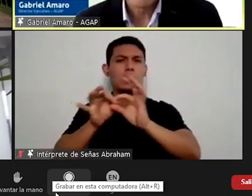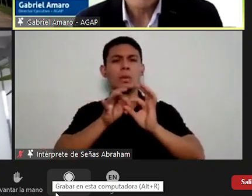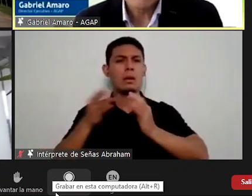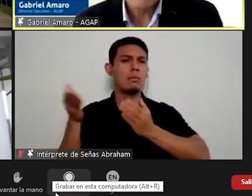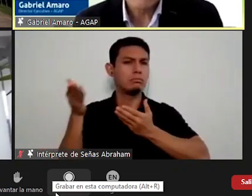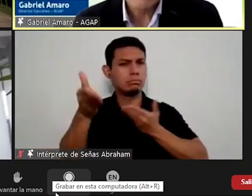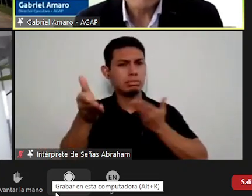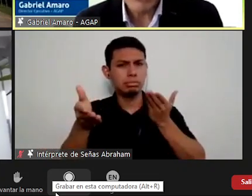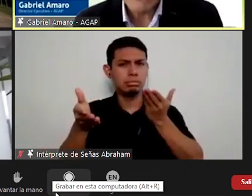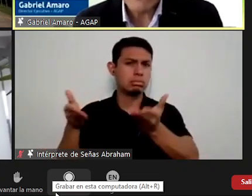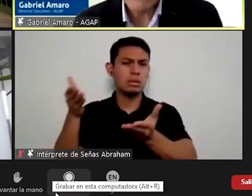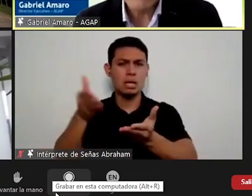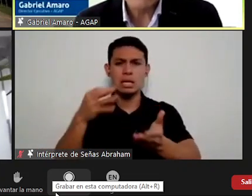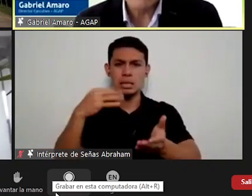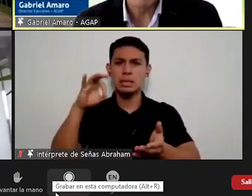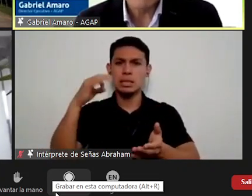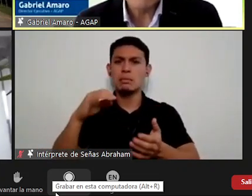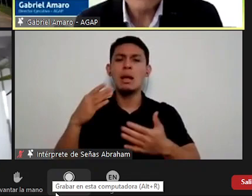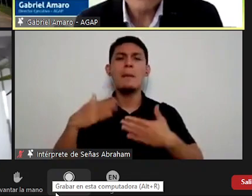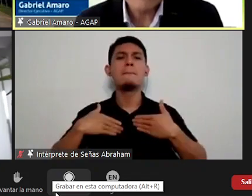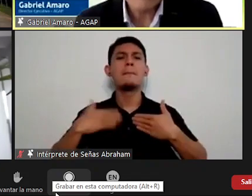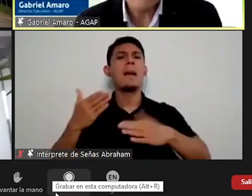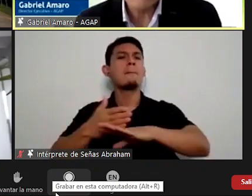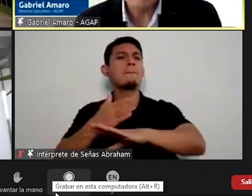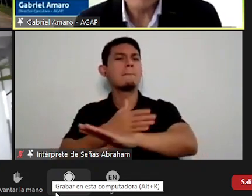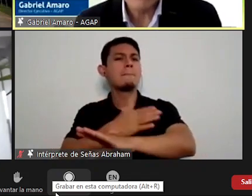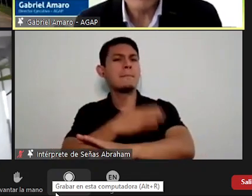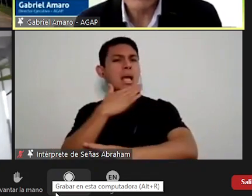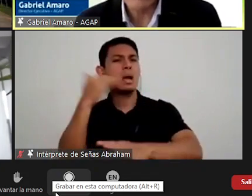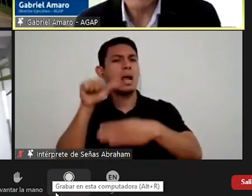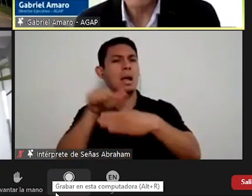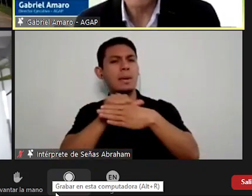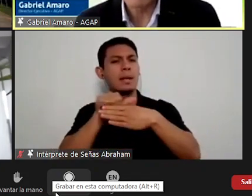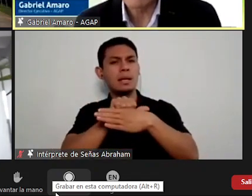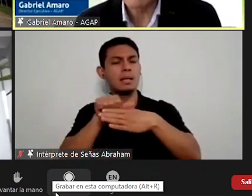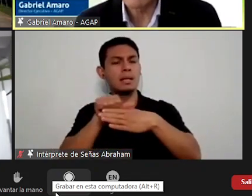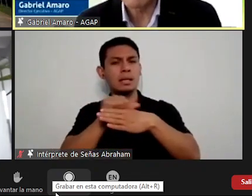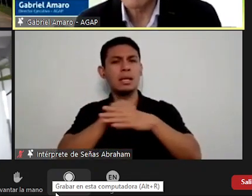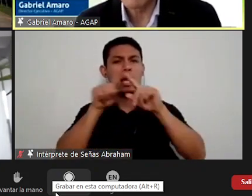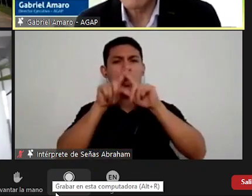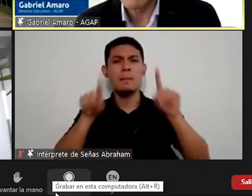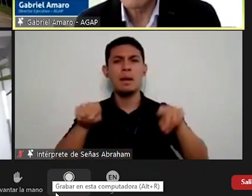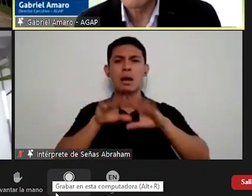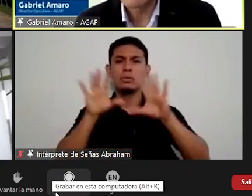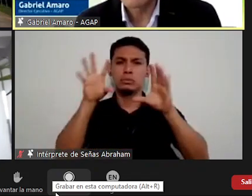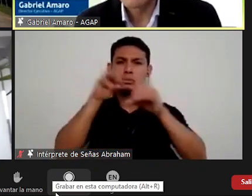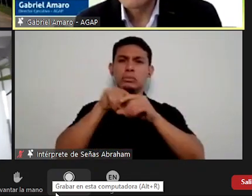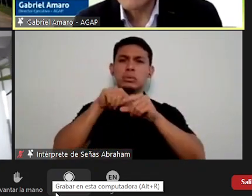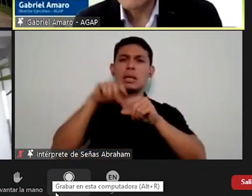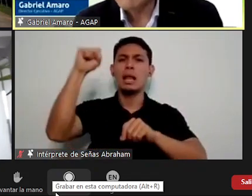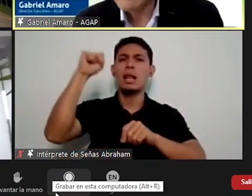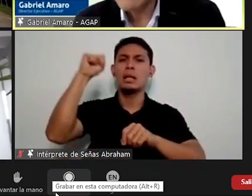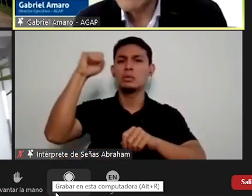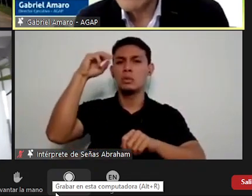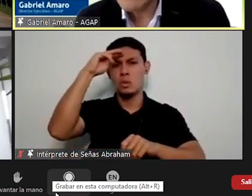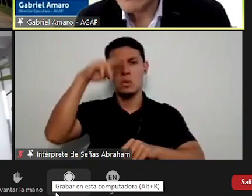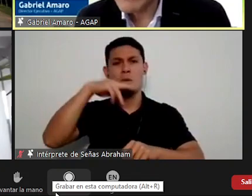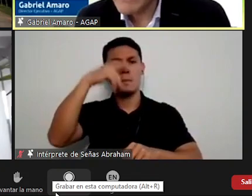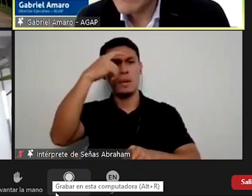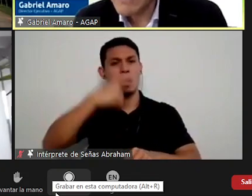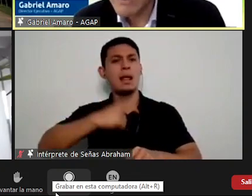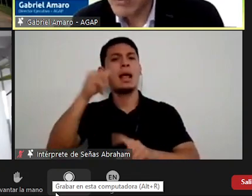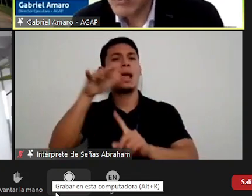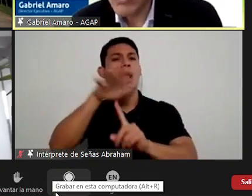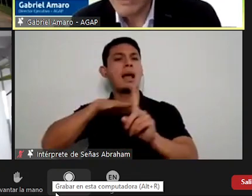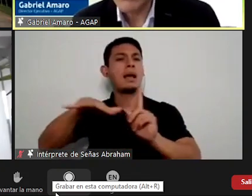collaborate and present our proposals as usual and to improve the practices in the framework of human rights and